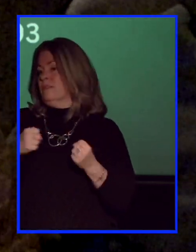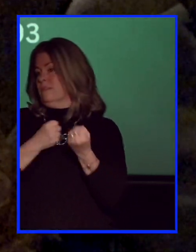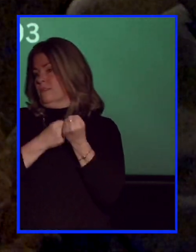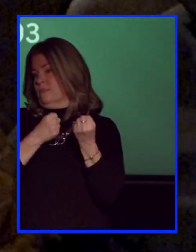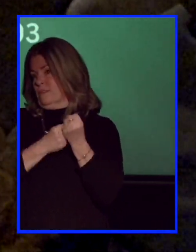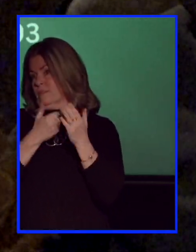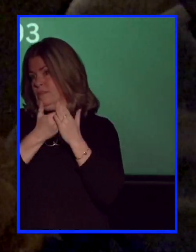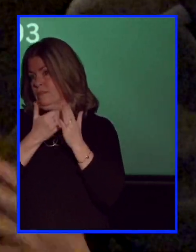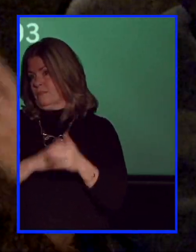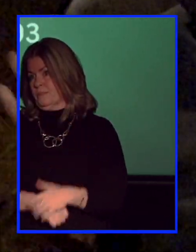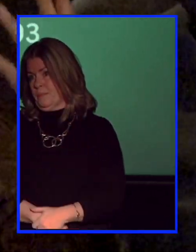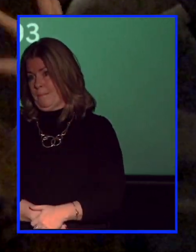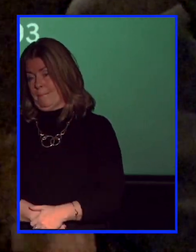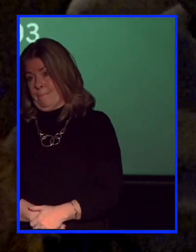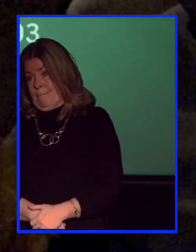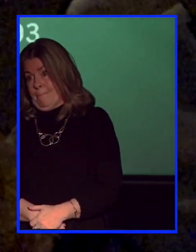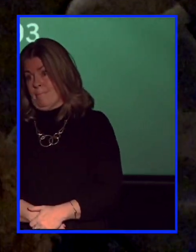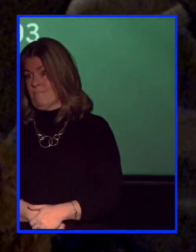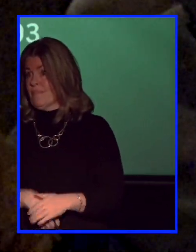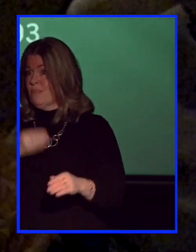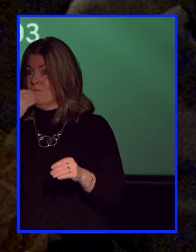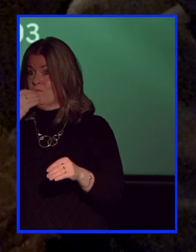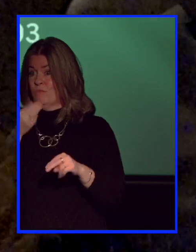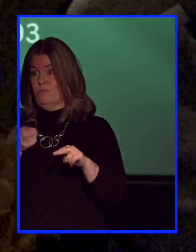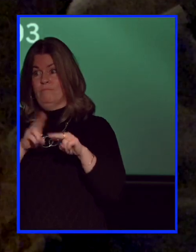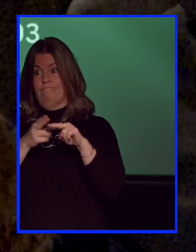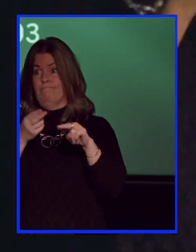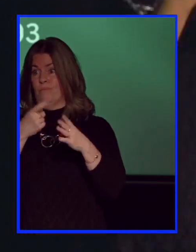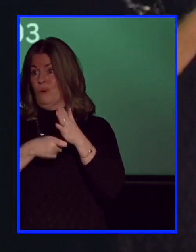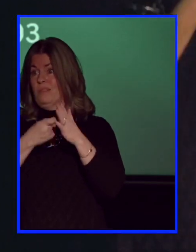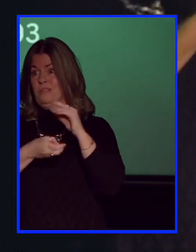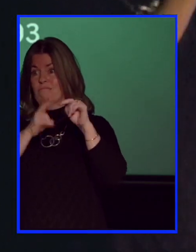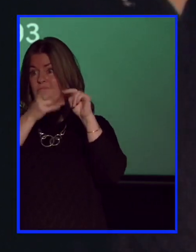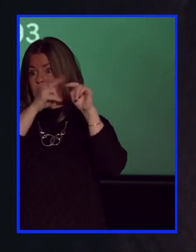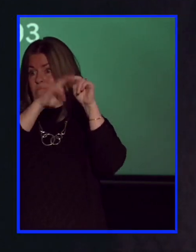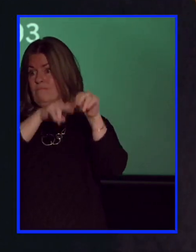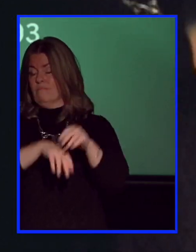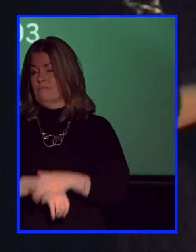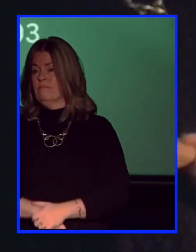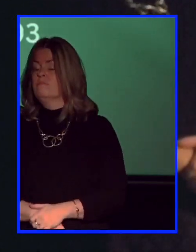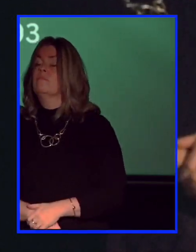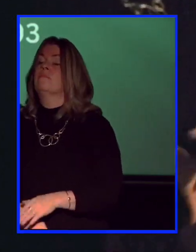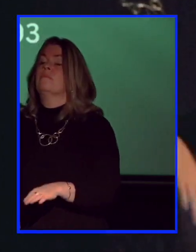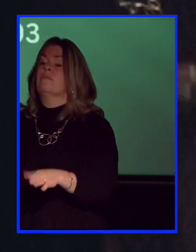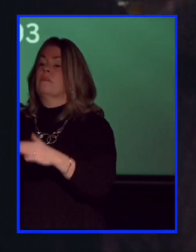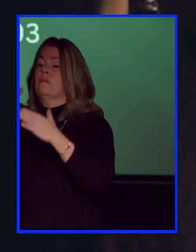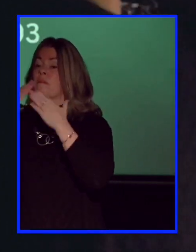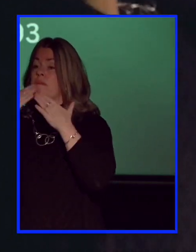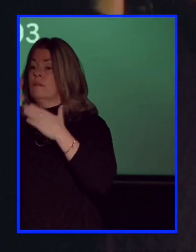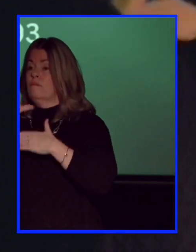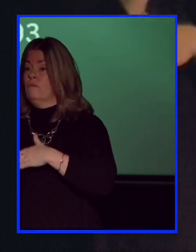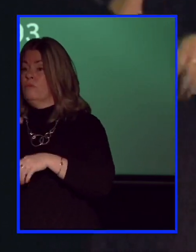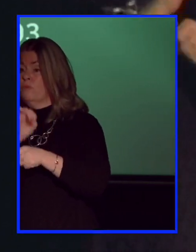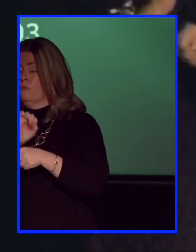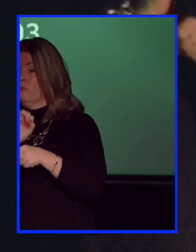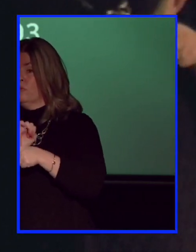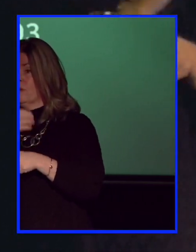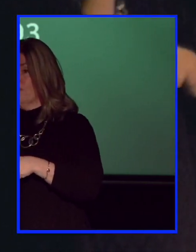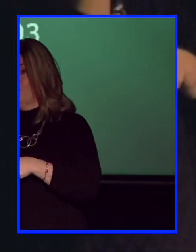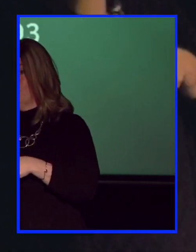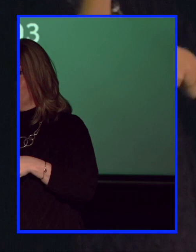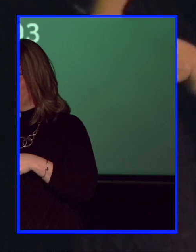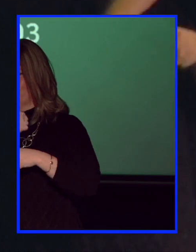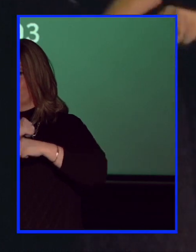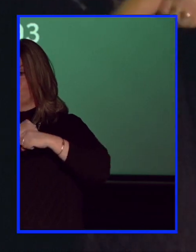But food prices have gone up for all of us. So. Right. Thank you. Well, thank you for your work. And food security is